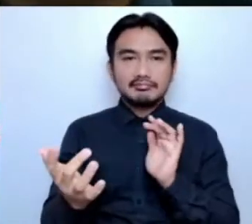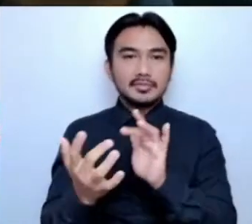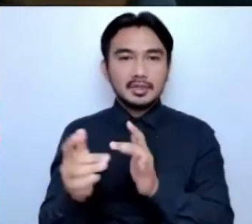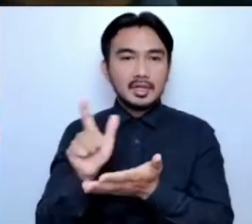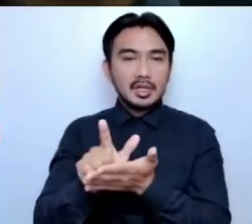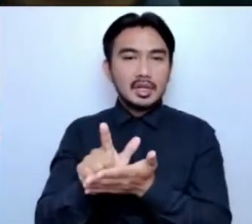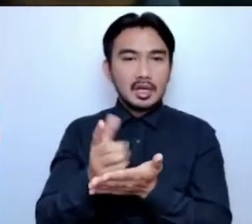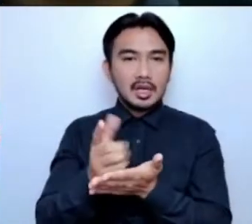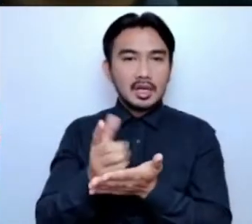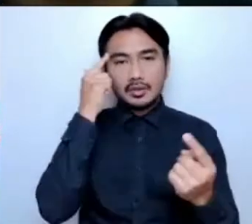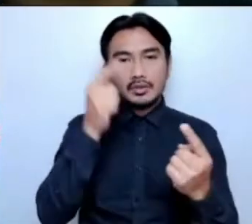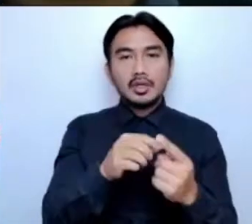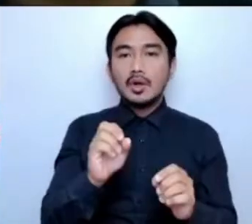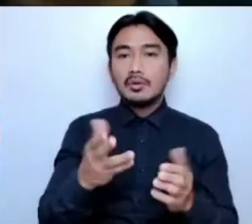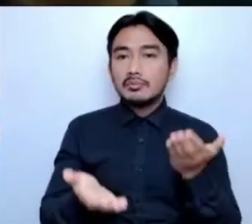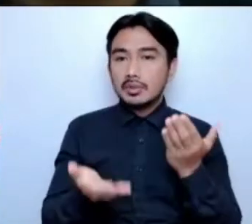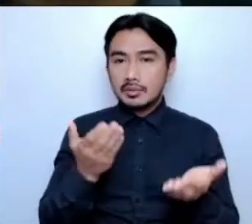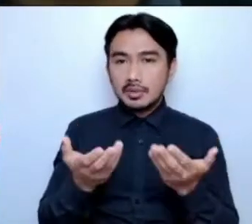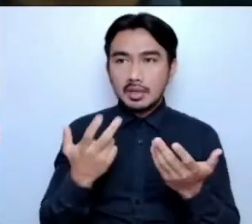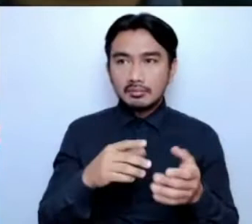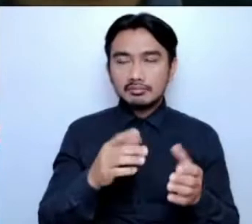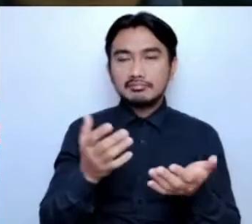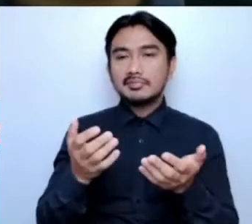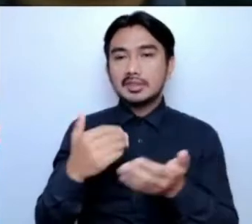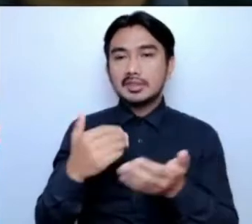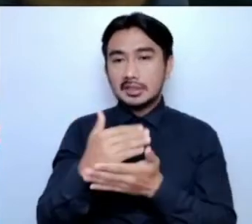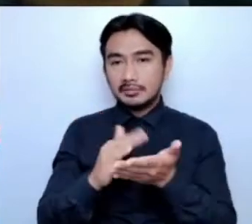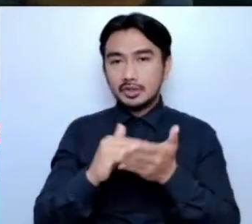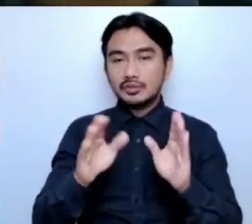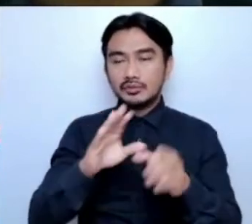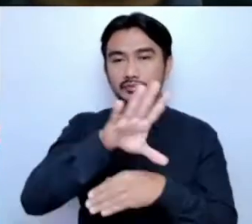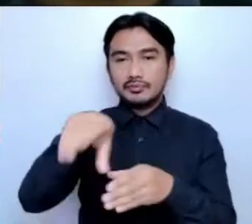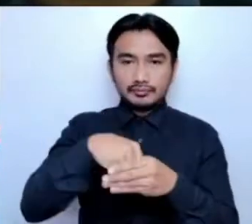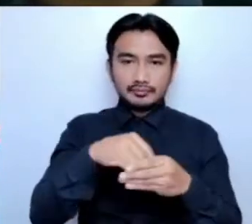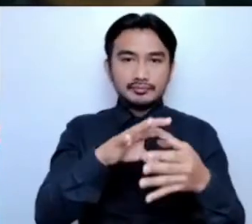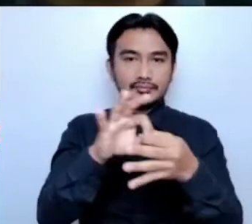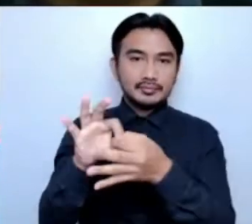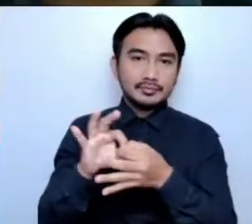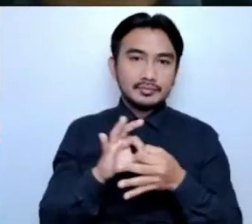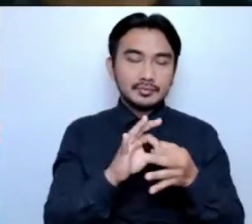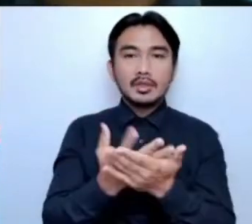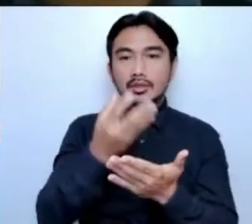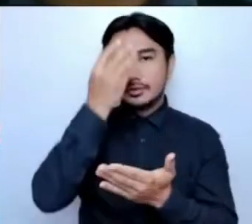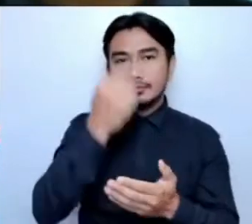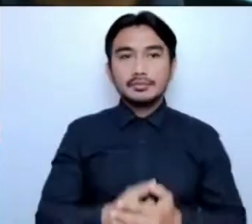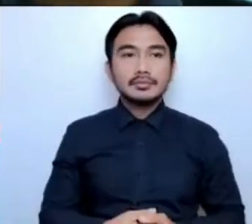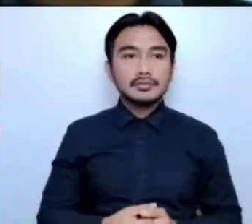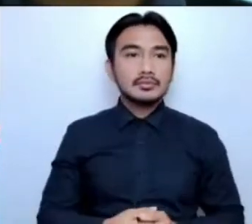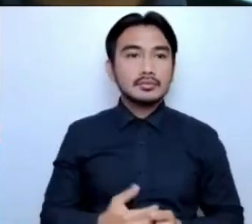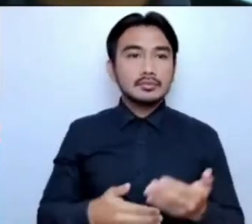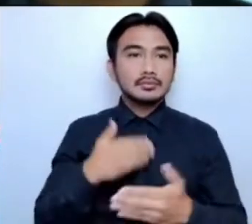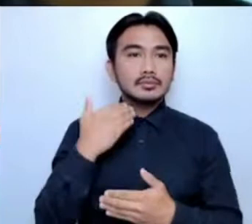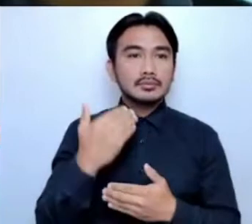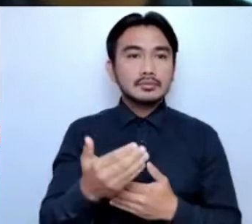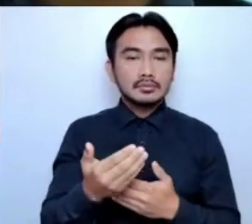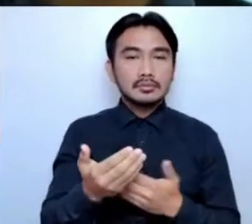somehow engages learners to participate, cooperate, and or collaborate in continued learning. So at this point, we